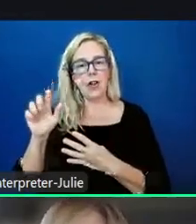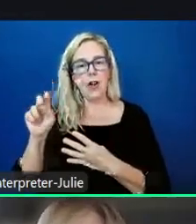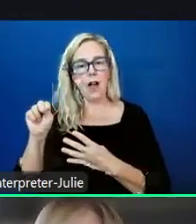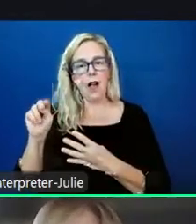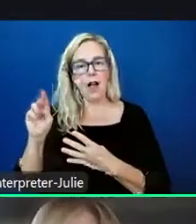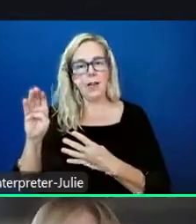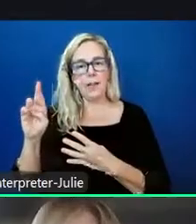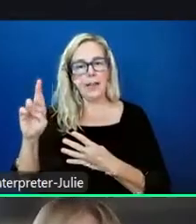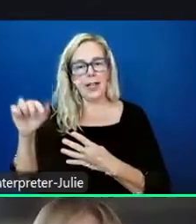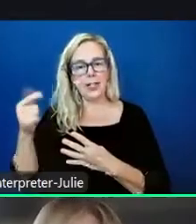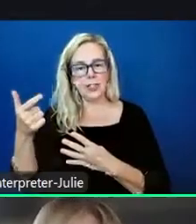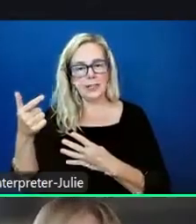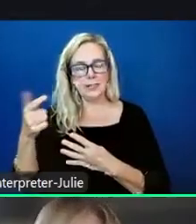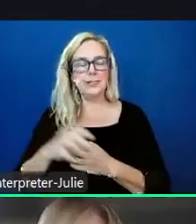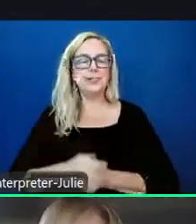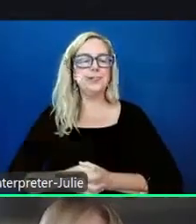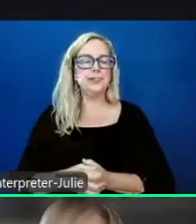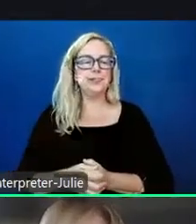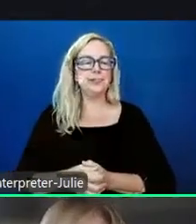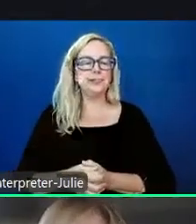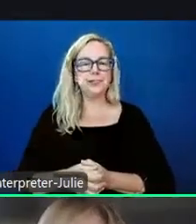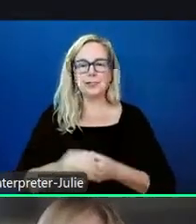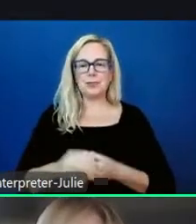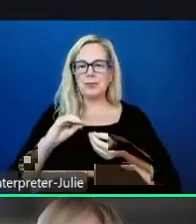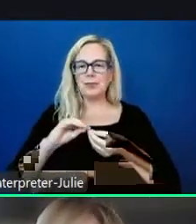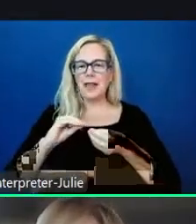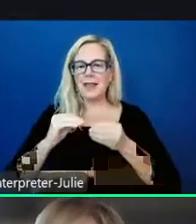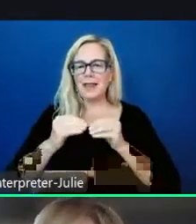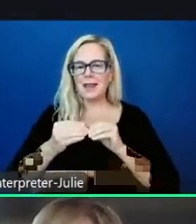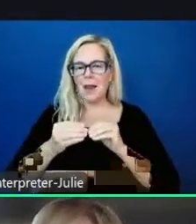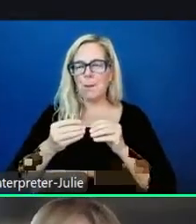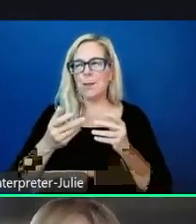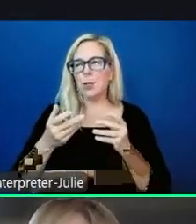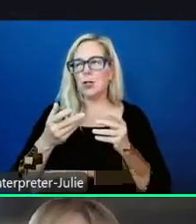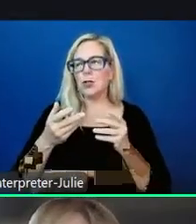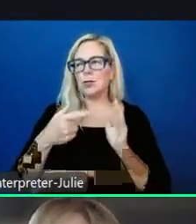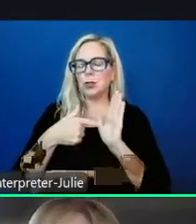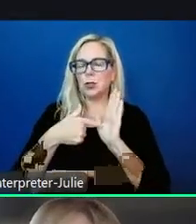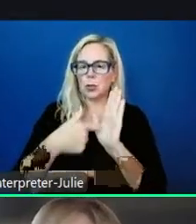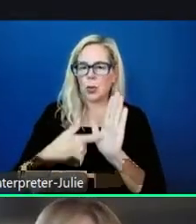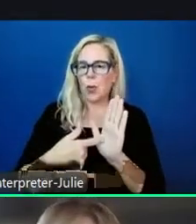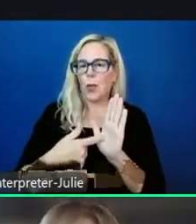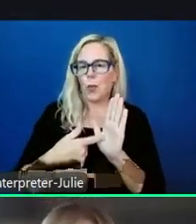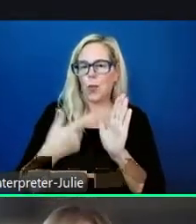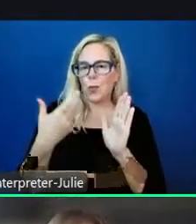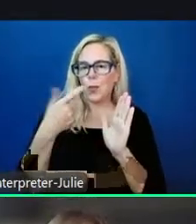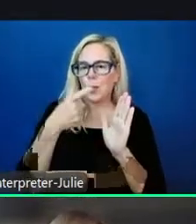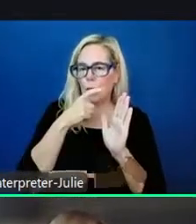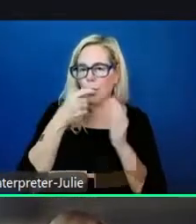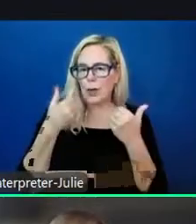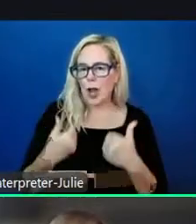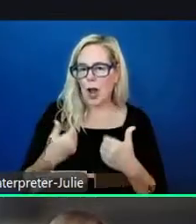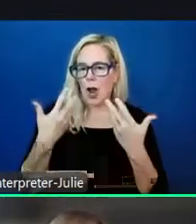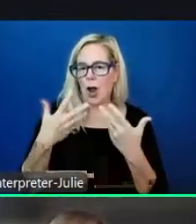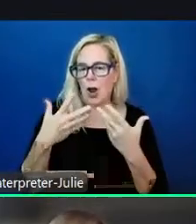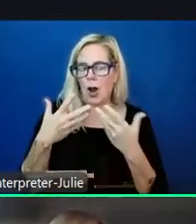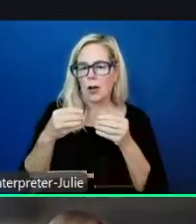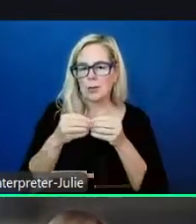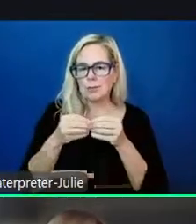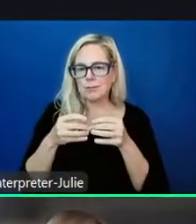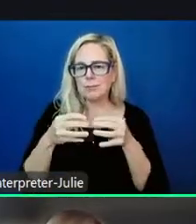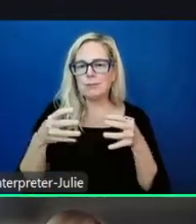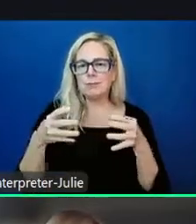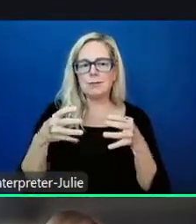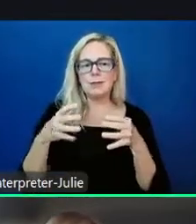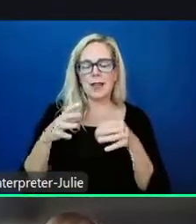And our members developed kind of the who we are and what we do, our founding members when we came together. And